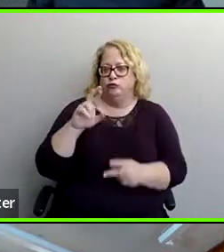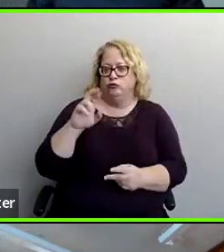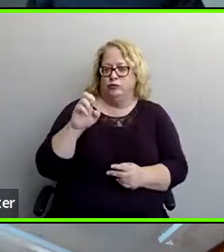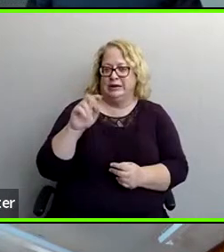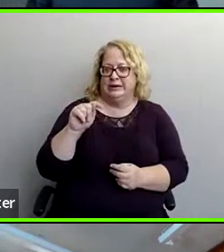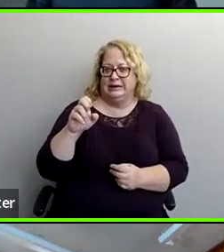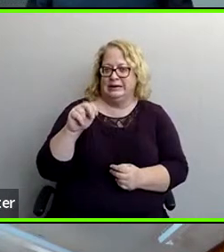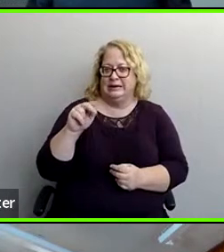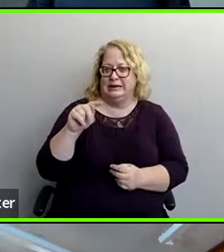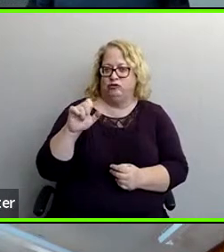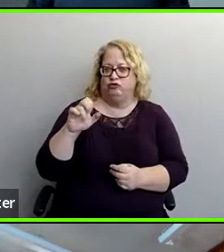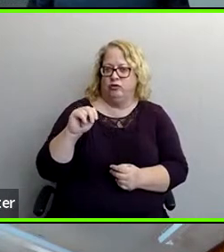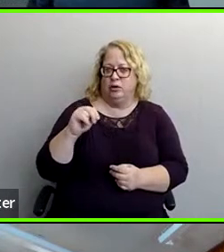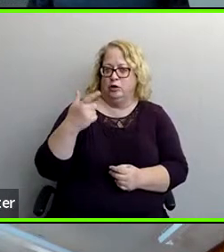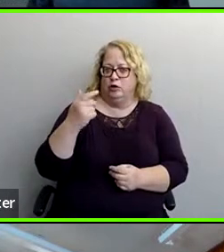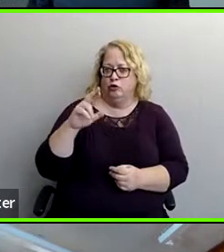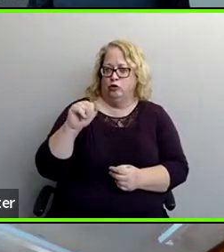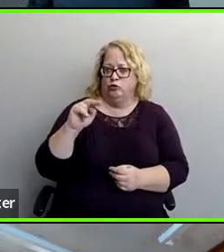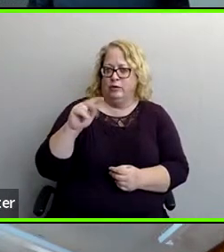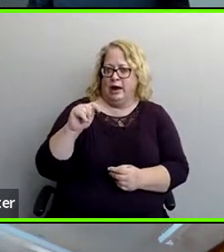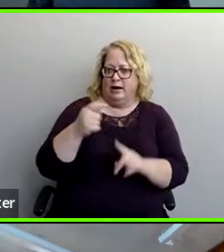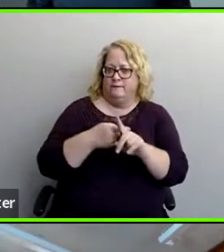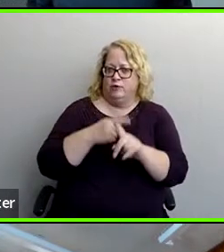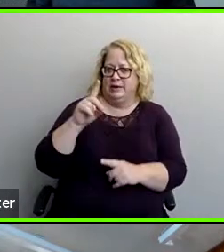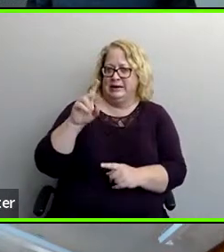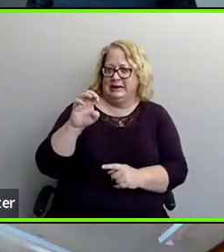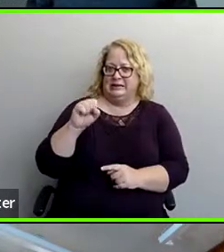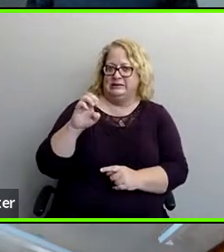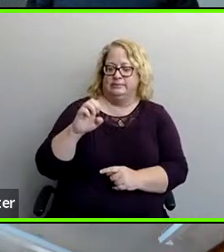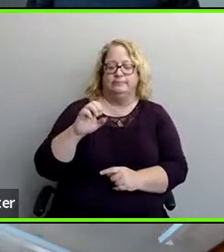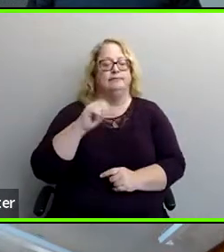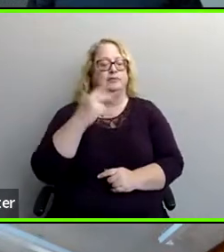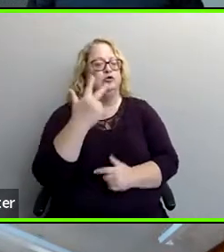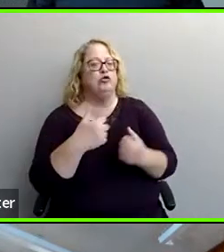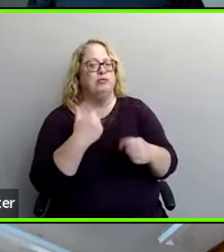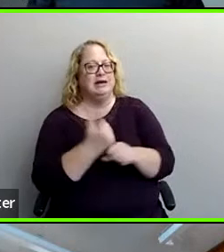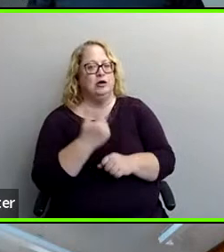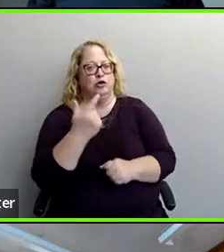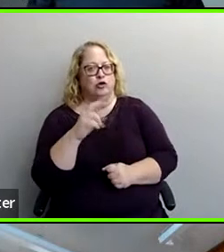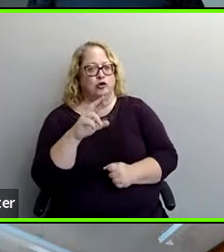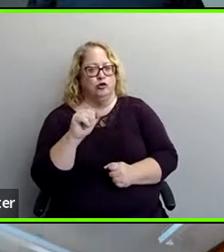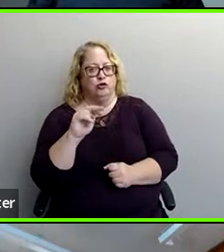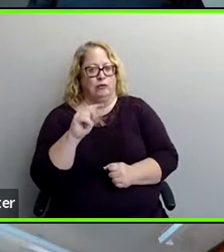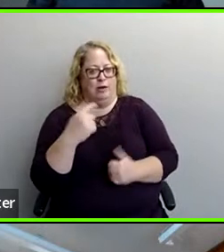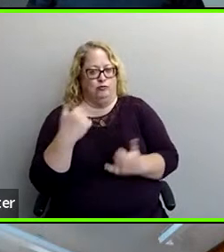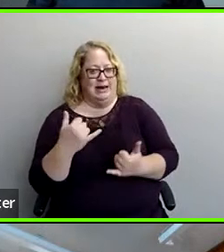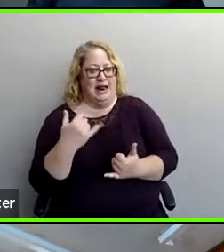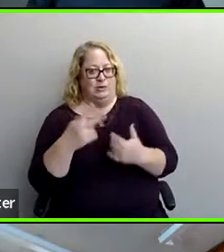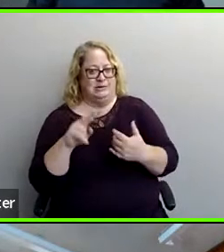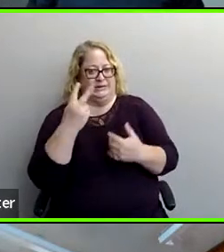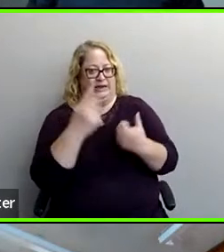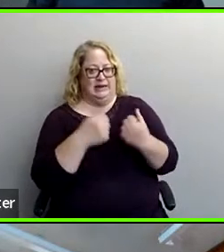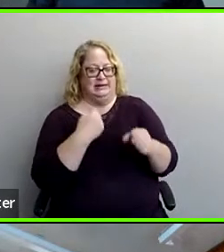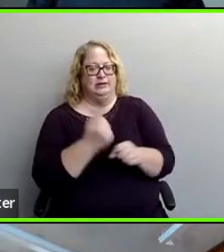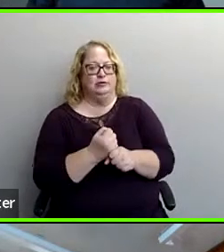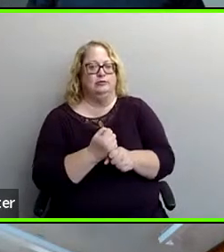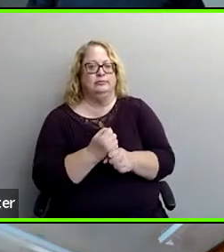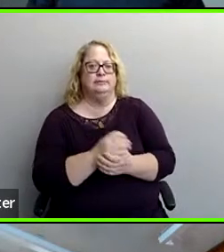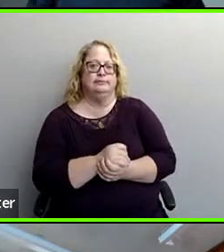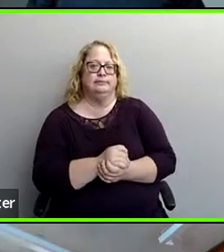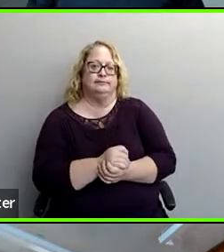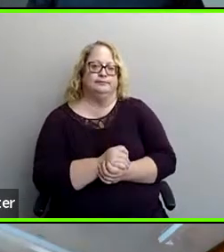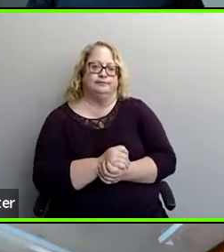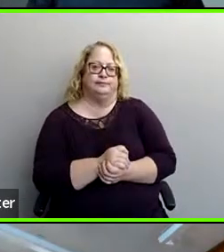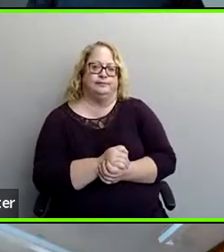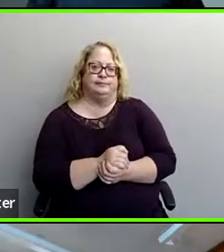Yes. Give us some background on that. So it is a 3-year grant. We are currently in year 2. And so,